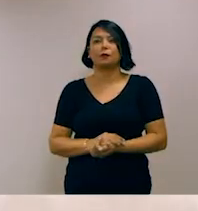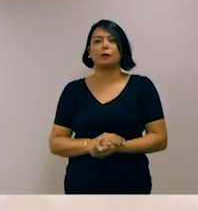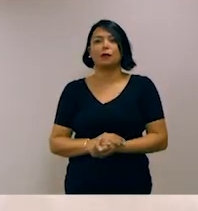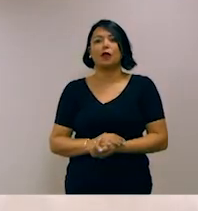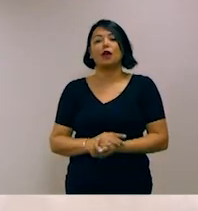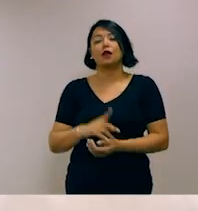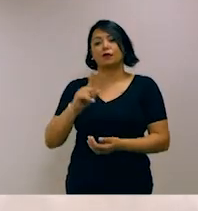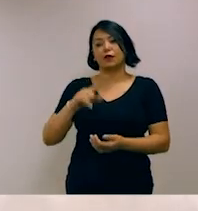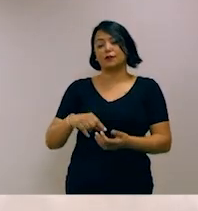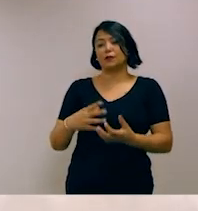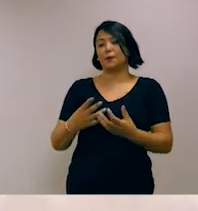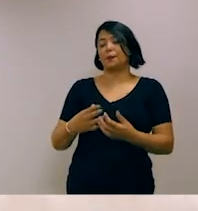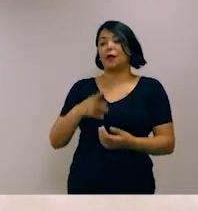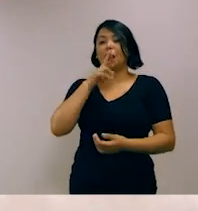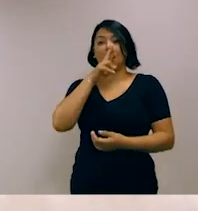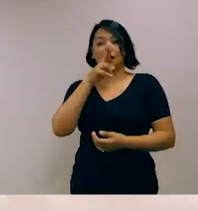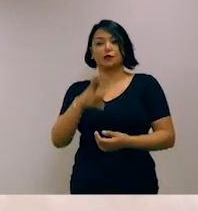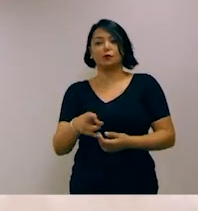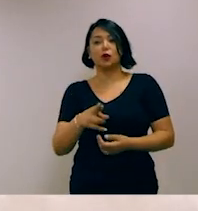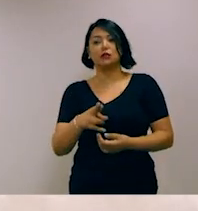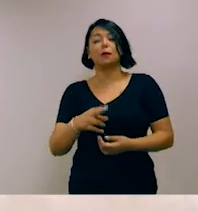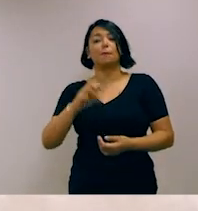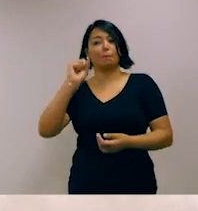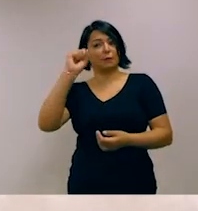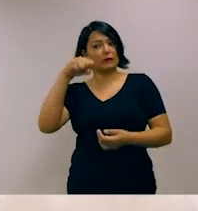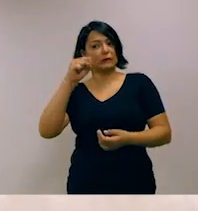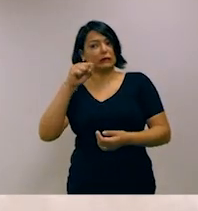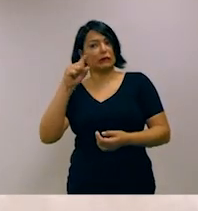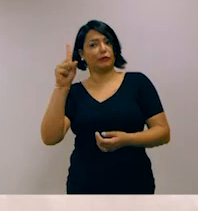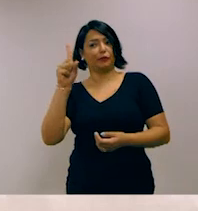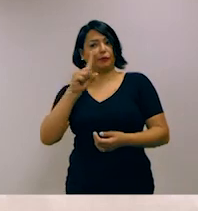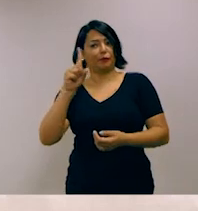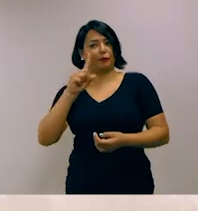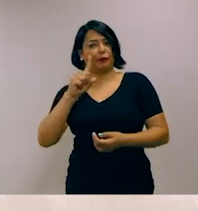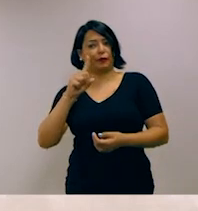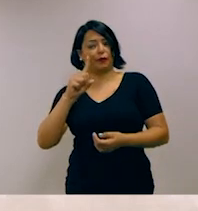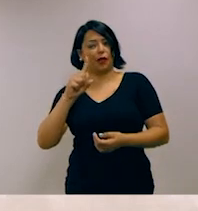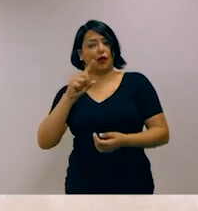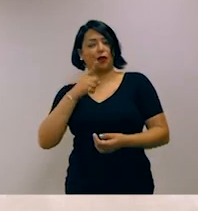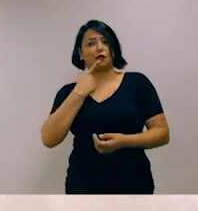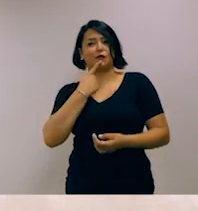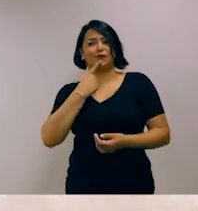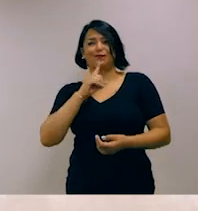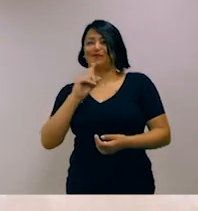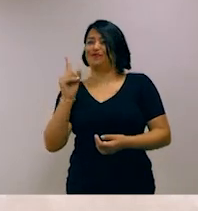I mentioned, approved, not approved, partially approved, and the harmed one,